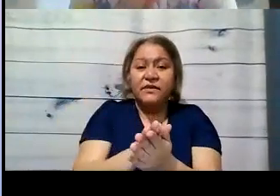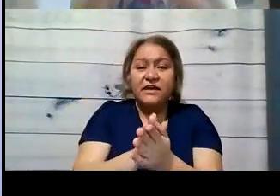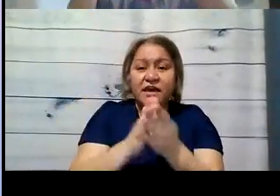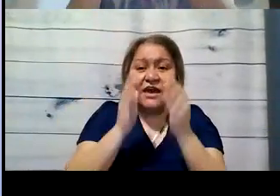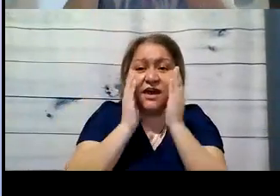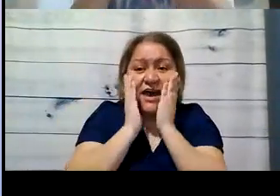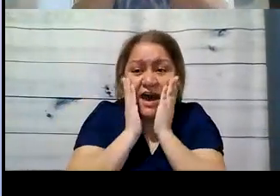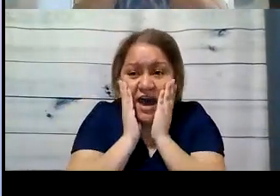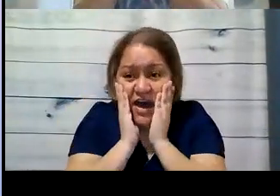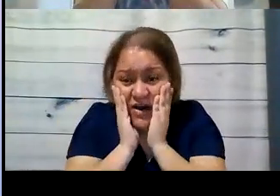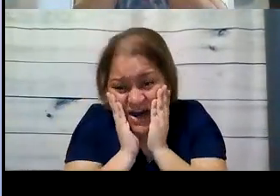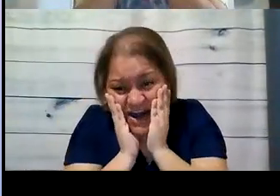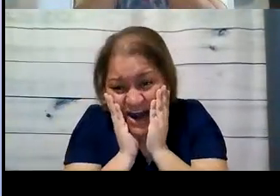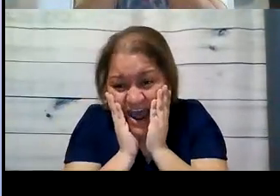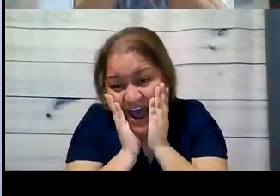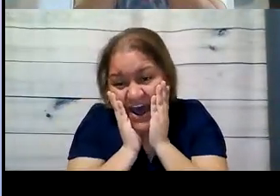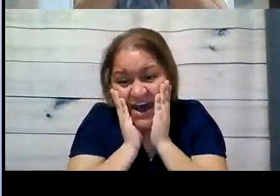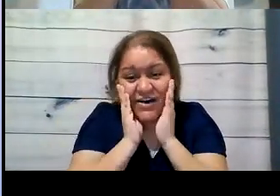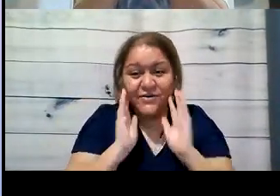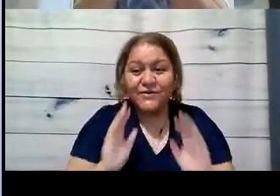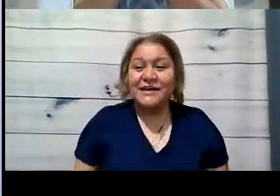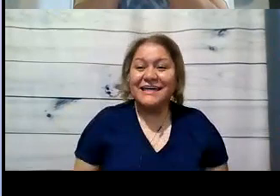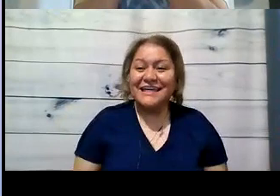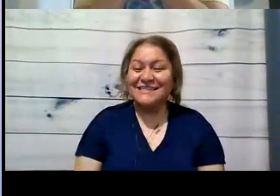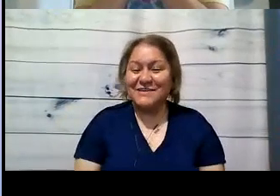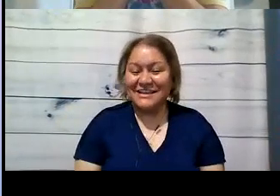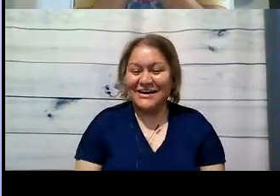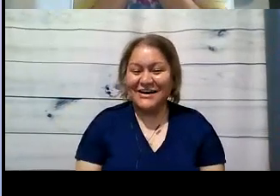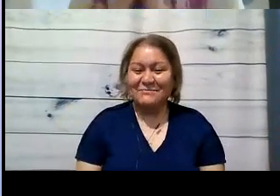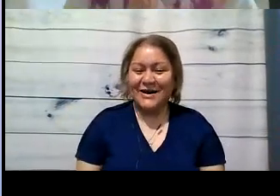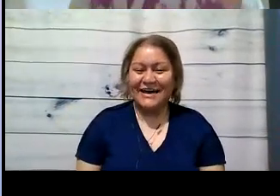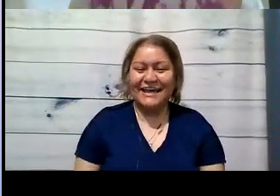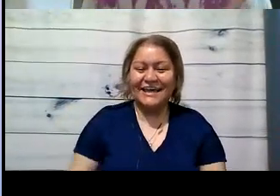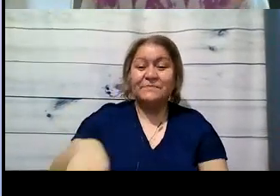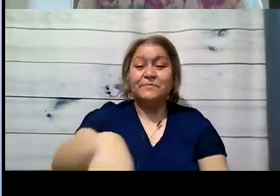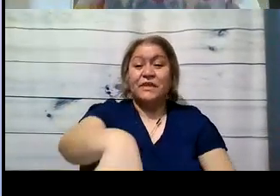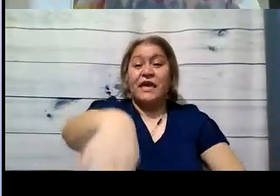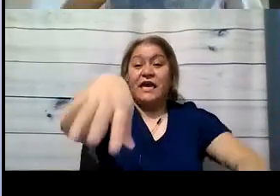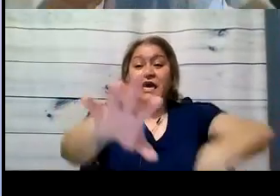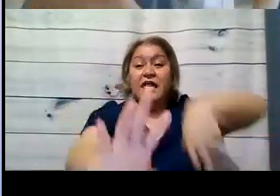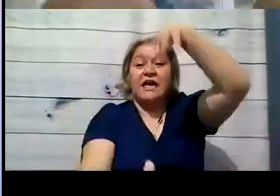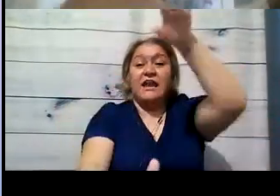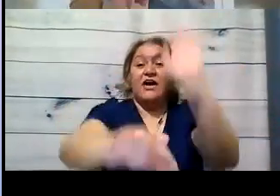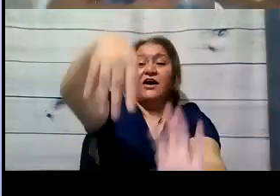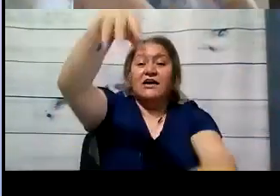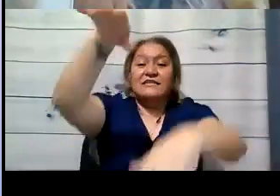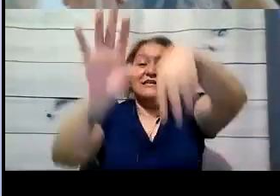Gulp. Oh, no! He's been caught by